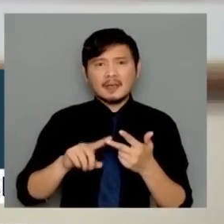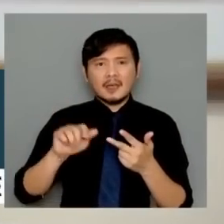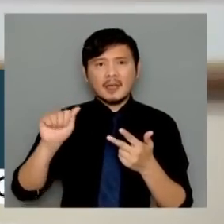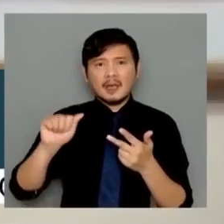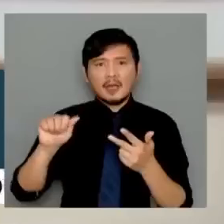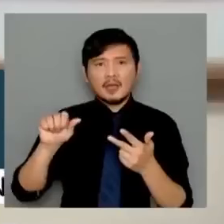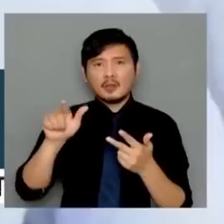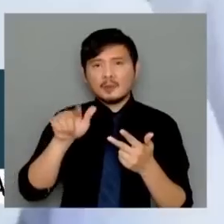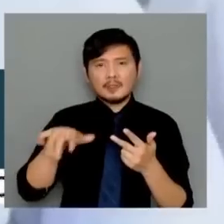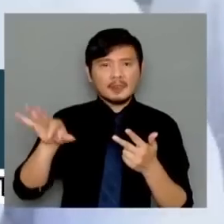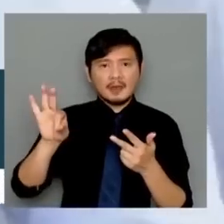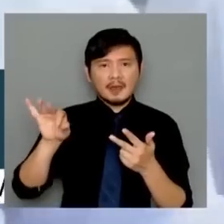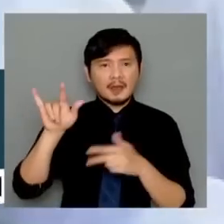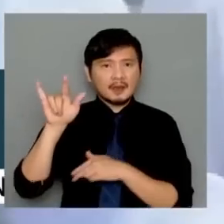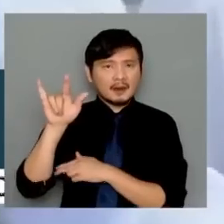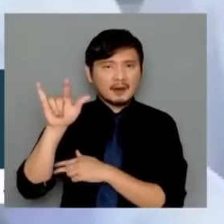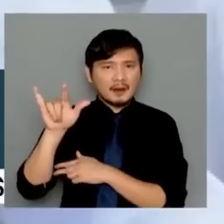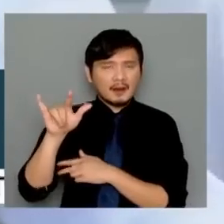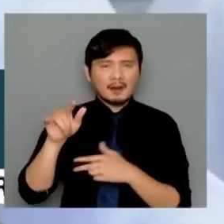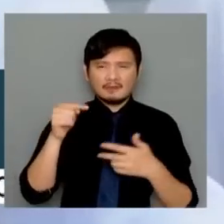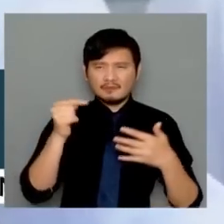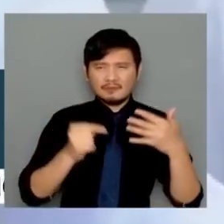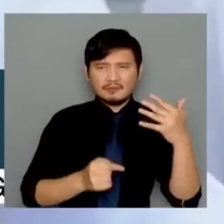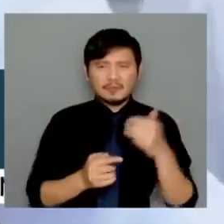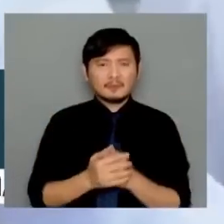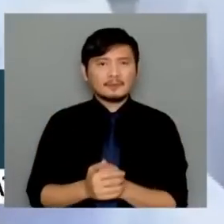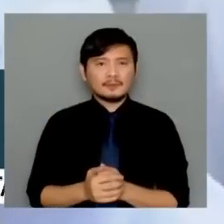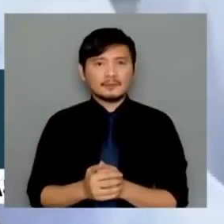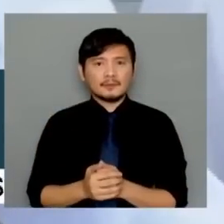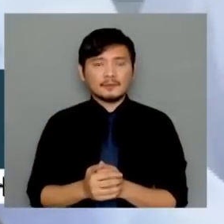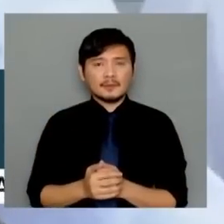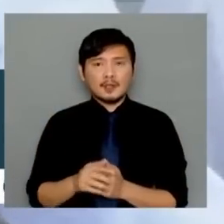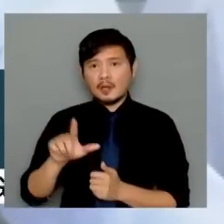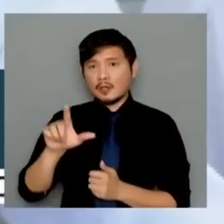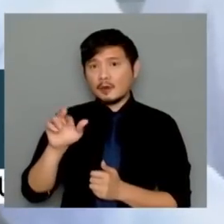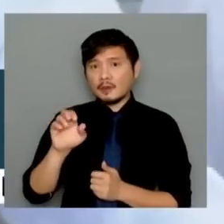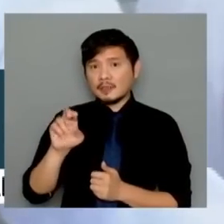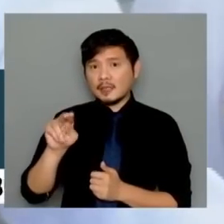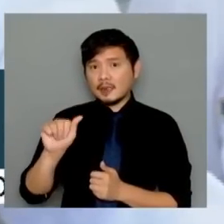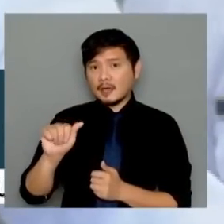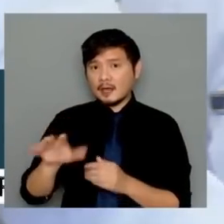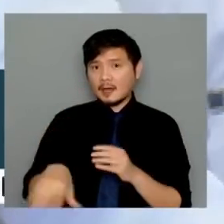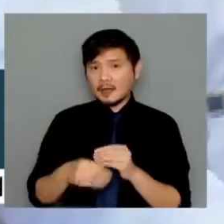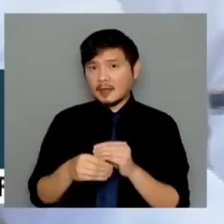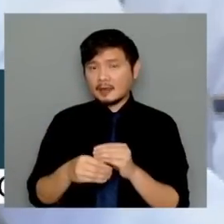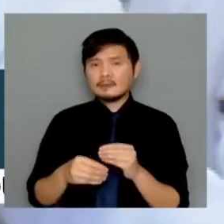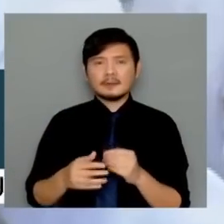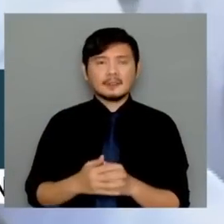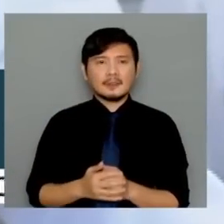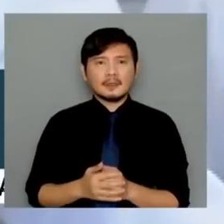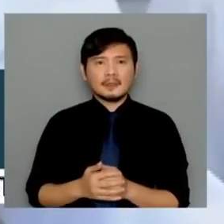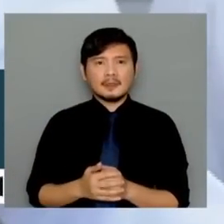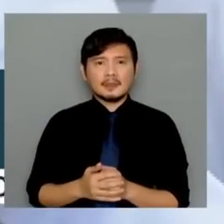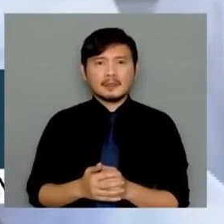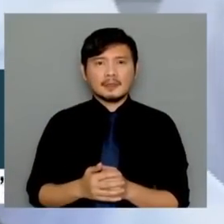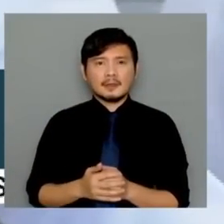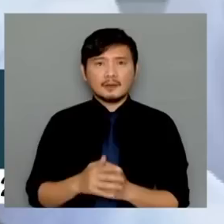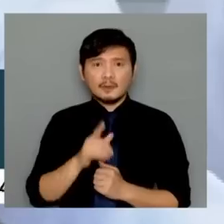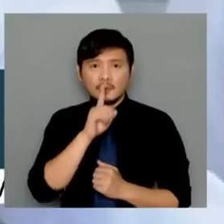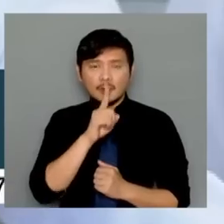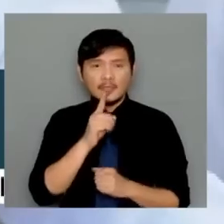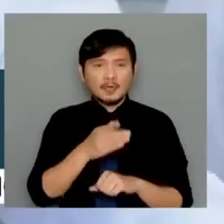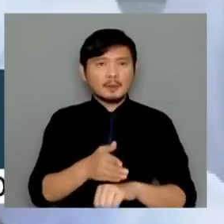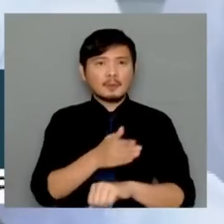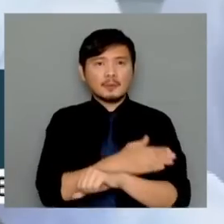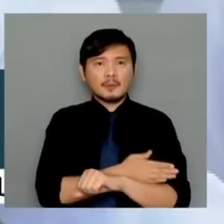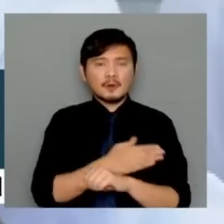support aircraft. Lorenzana adds, aside from boosting the defense system, the new assets also improve the country's humanitarian assistance